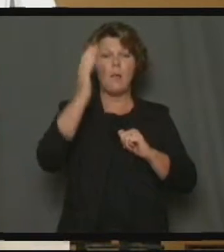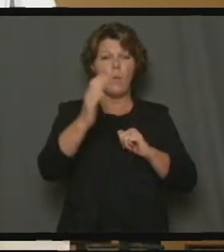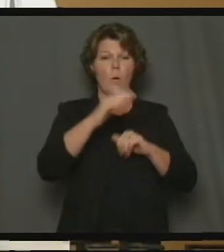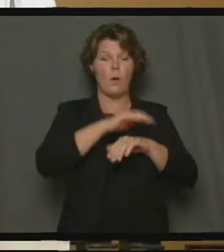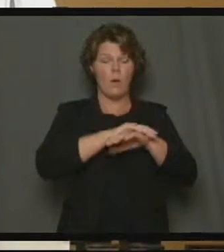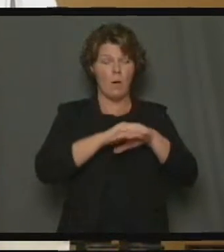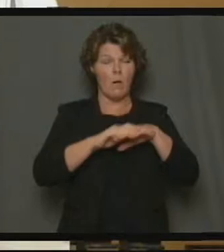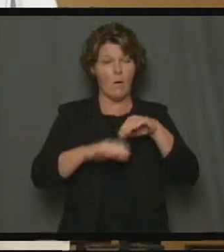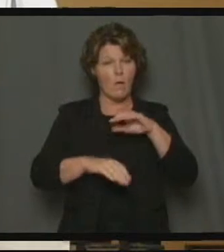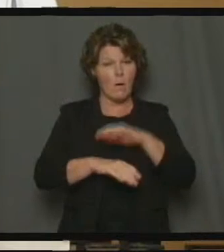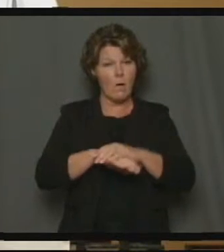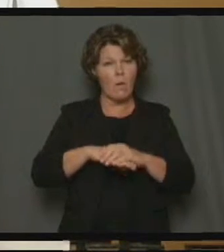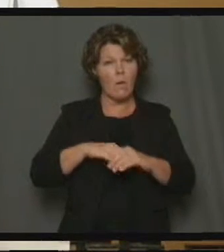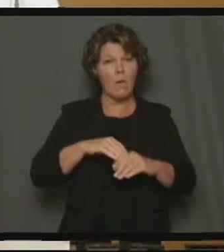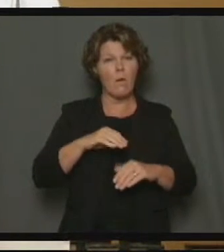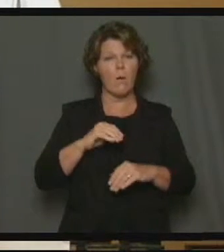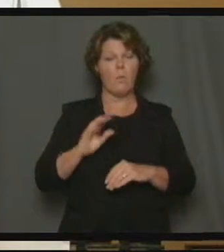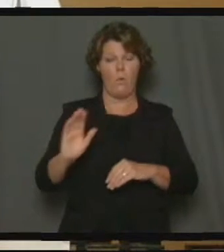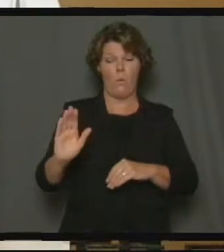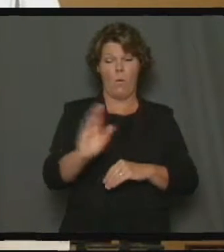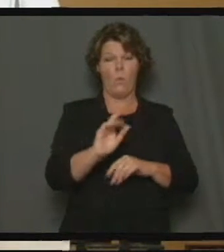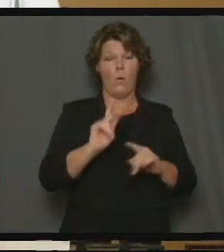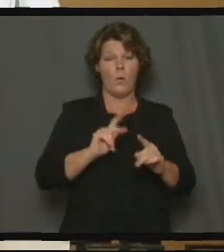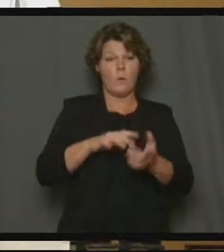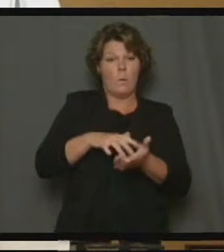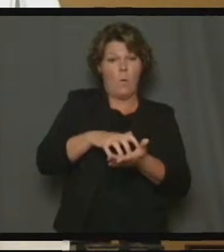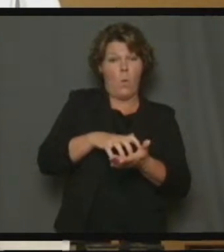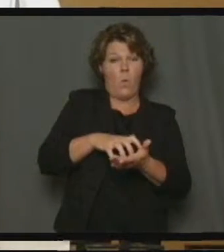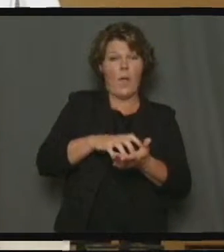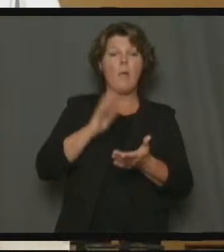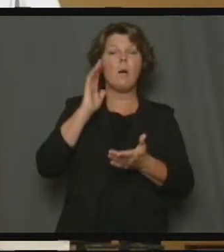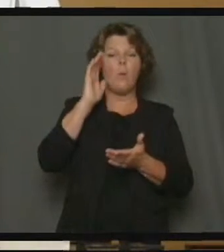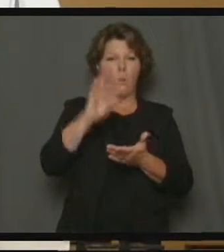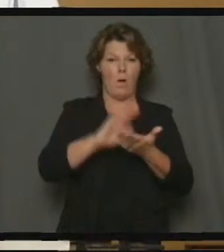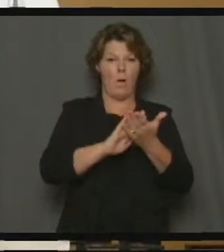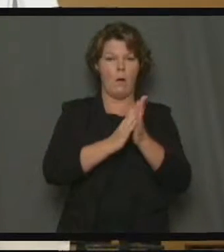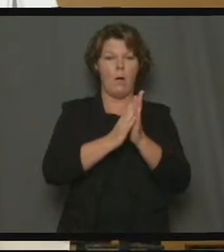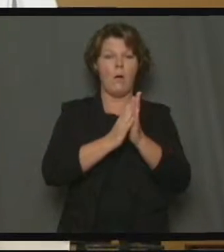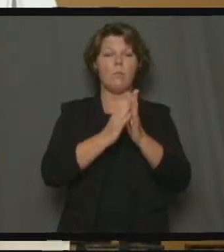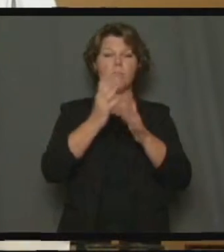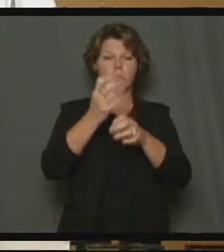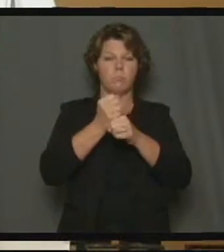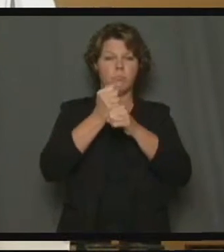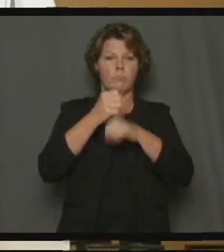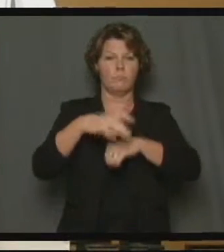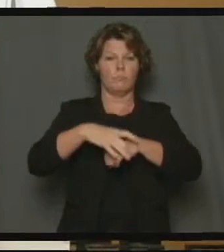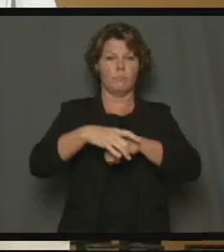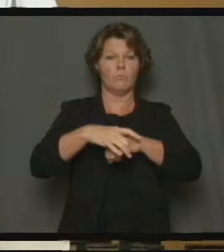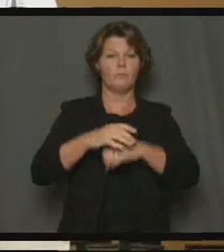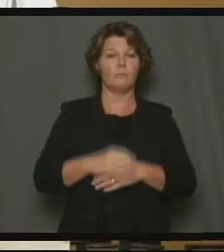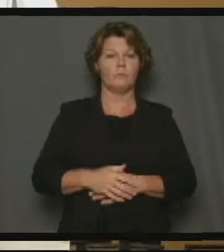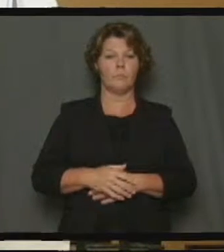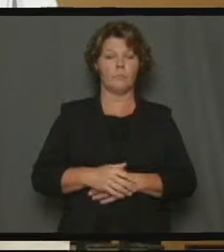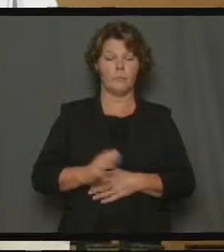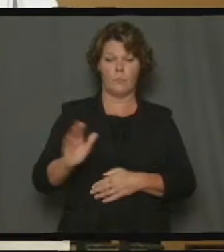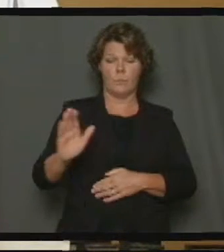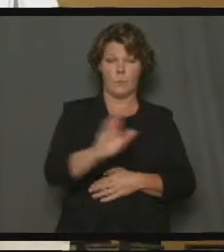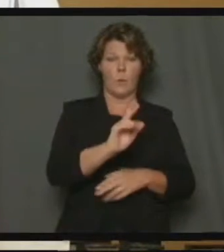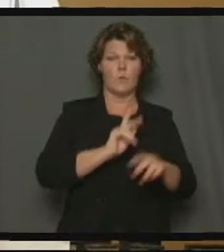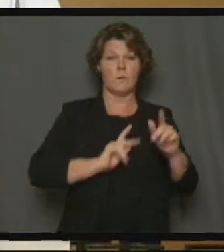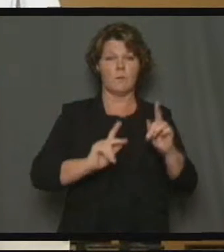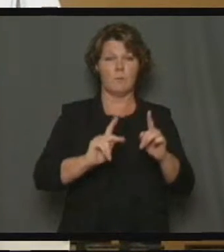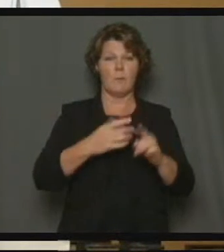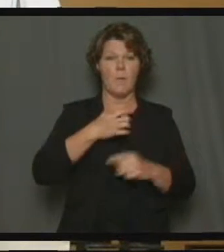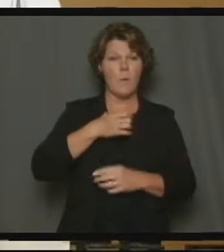comforted. Blessed are the meek, for they shall inherit the earth. Blessed are those